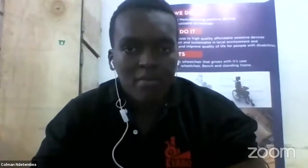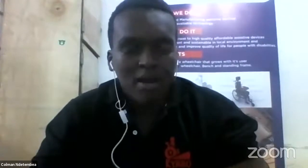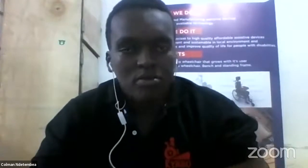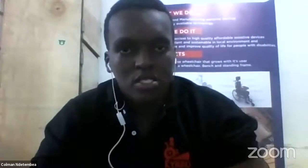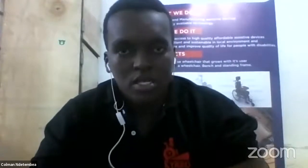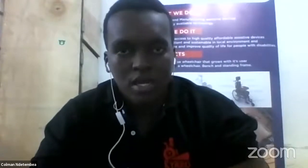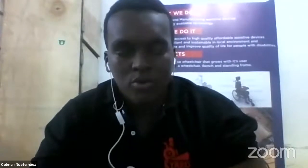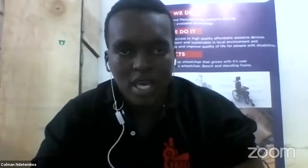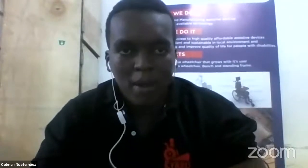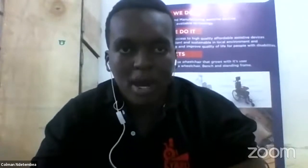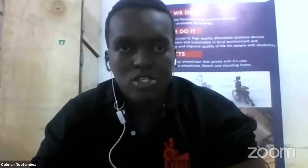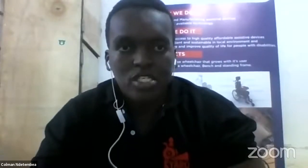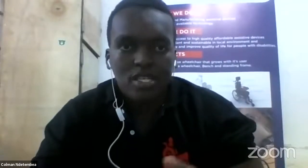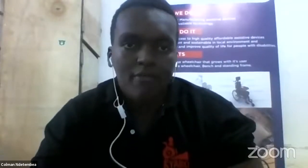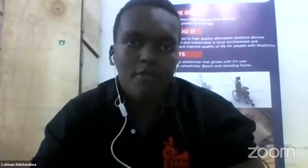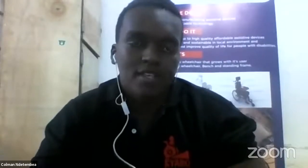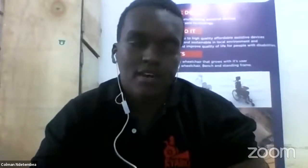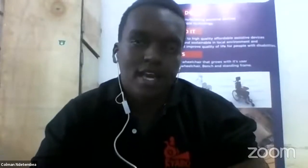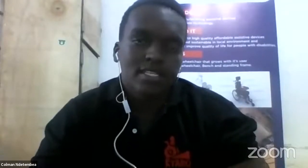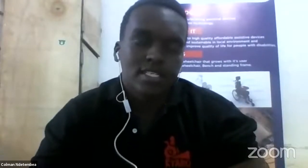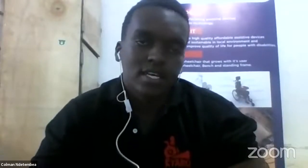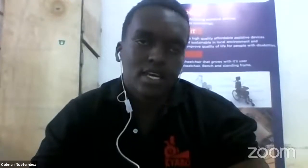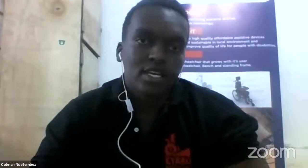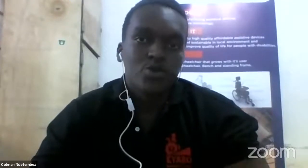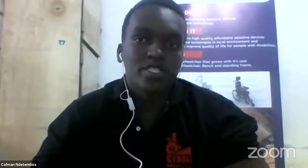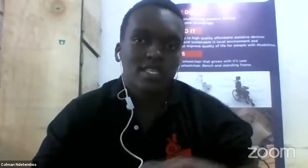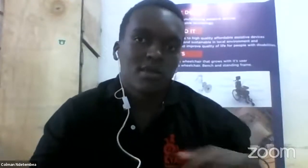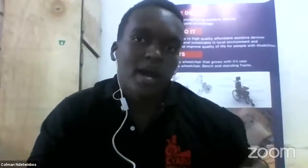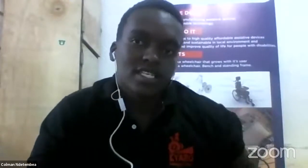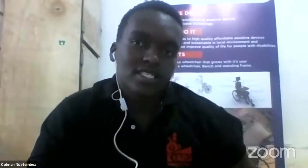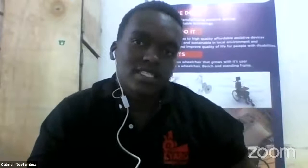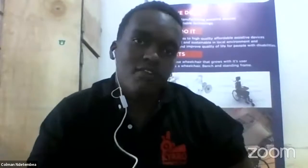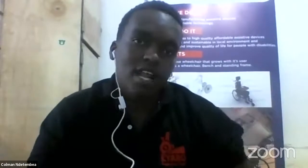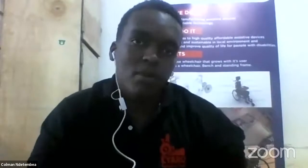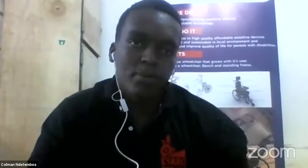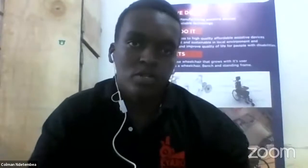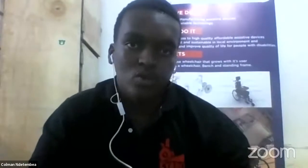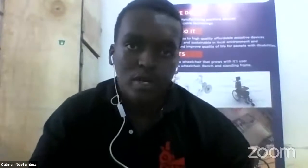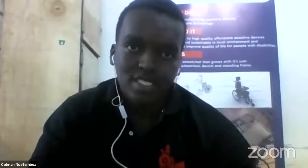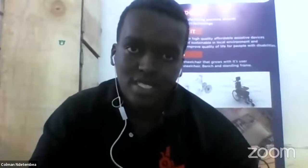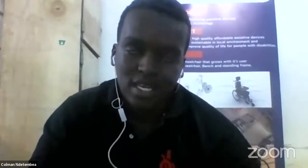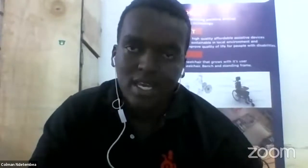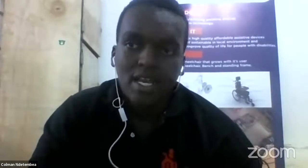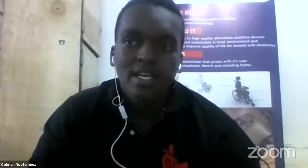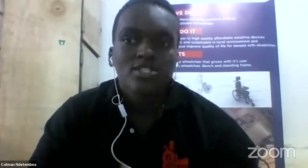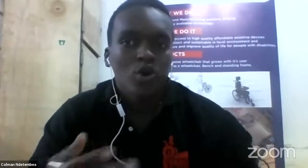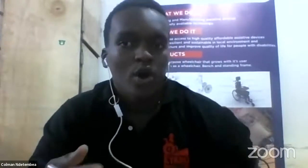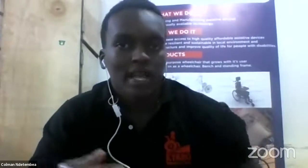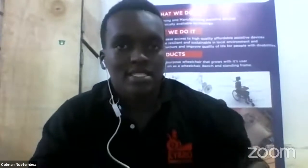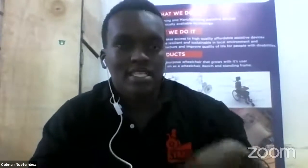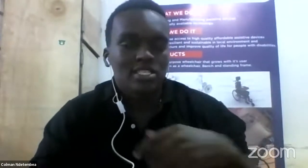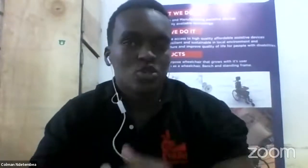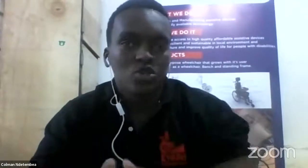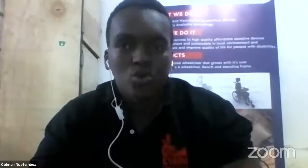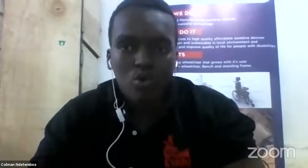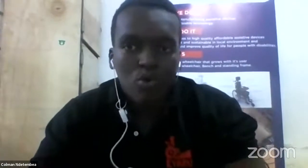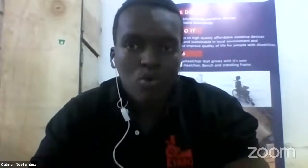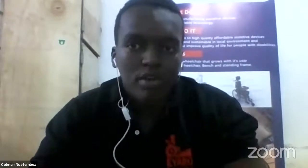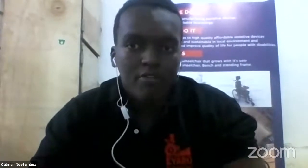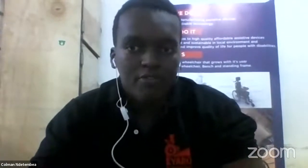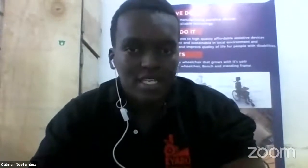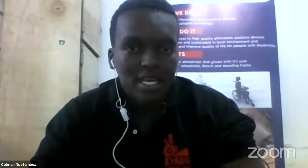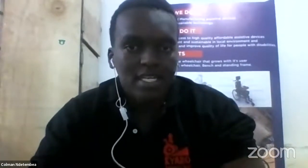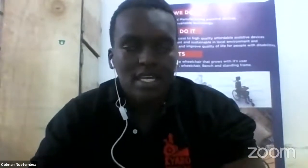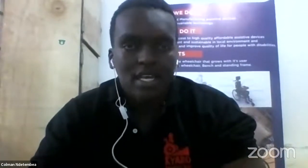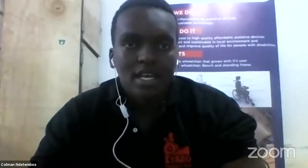of how we came about the 50,000 USD, the budget, is available upon request. So I can send it to